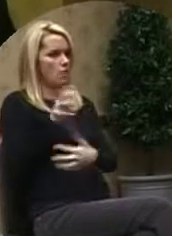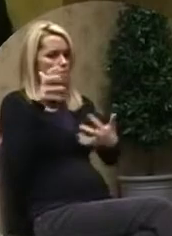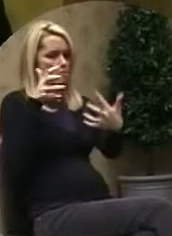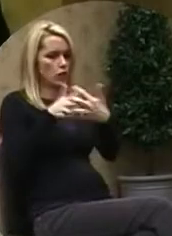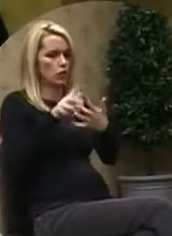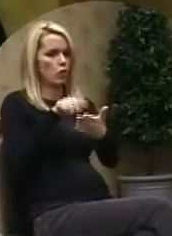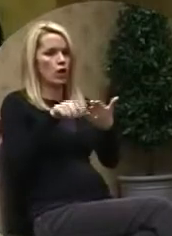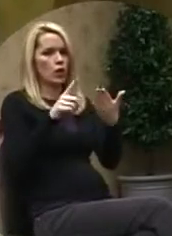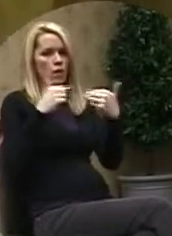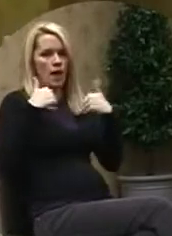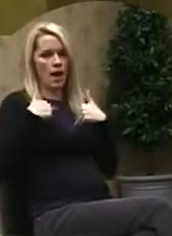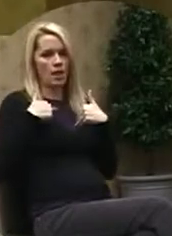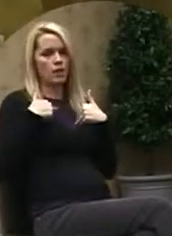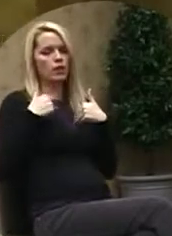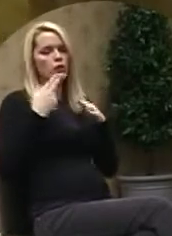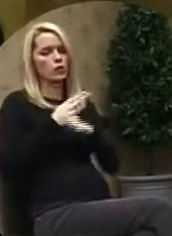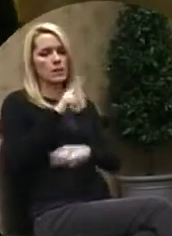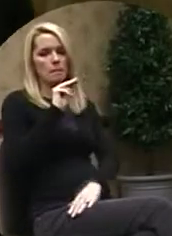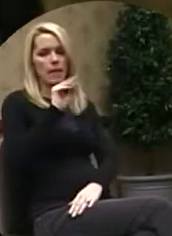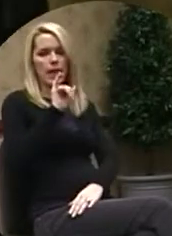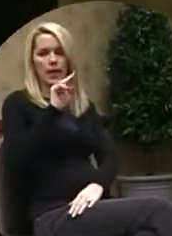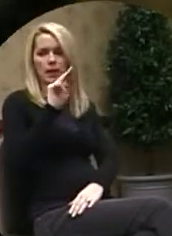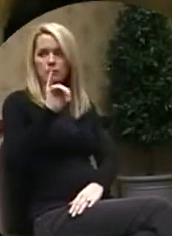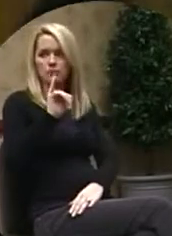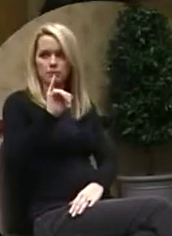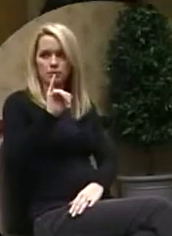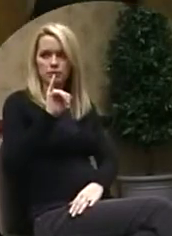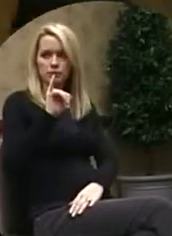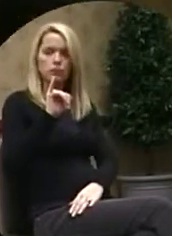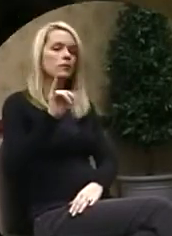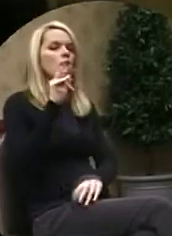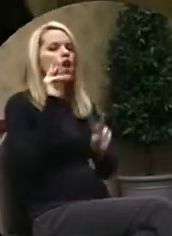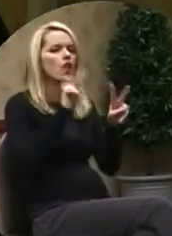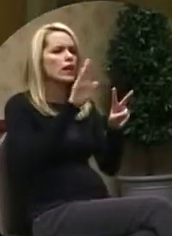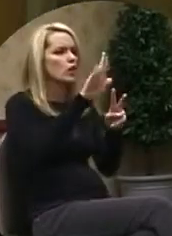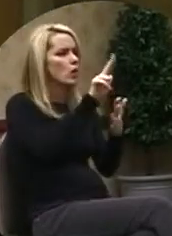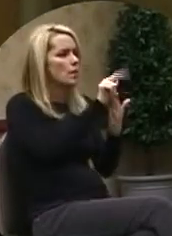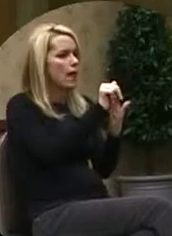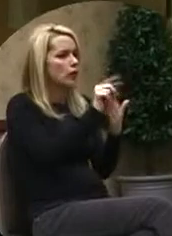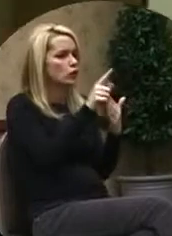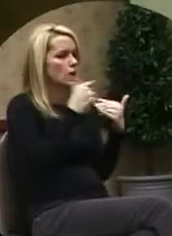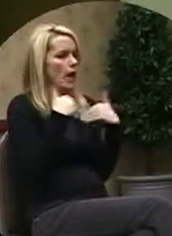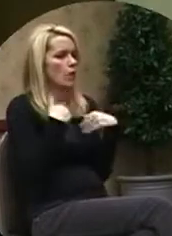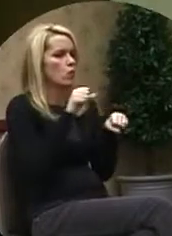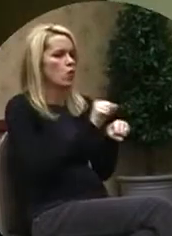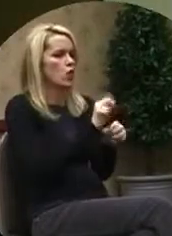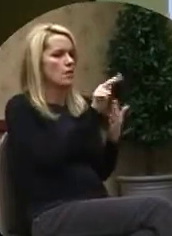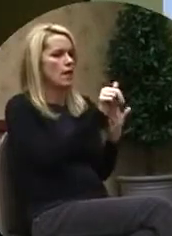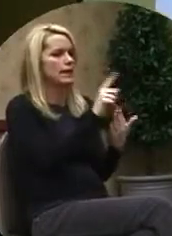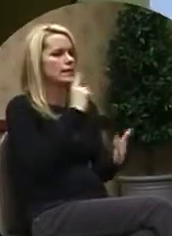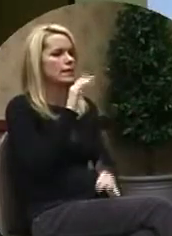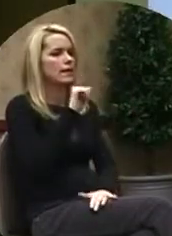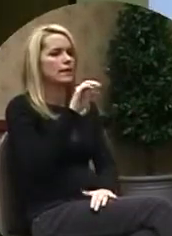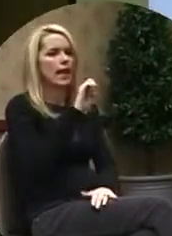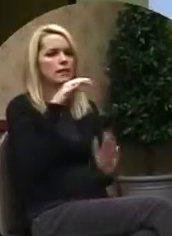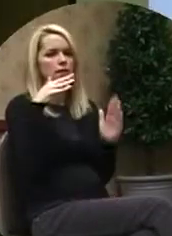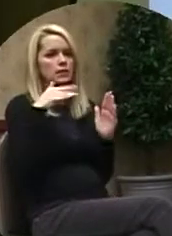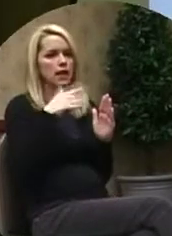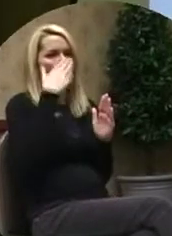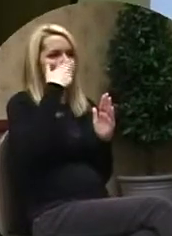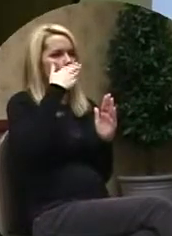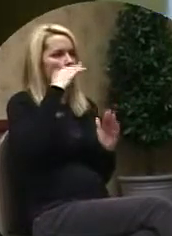what we're going to do. We're going to start looking in your packet. Do each of you have a work packet there that starts with case study on the front, case